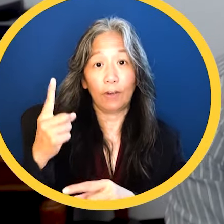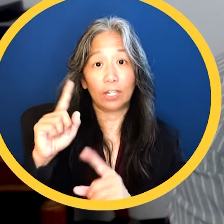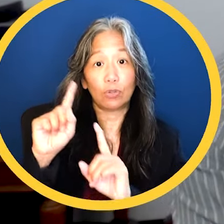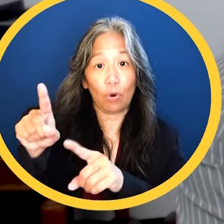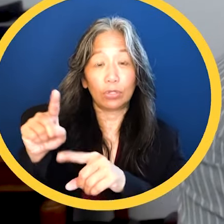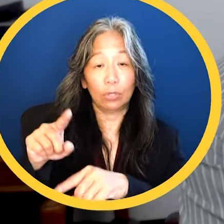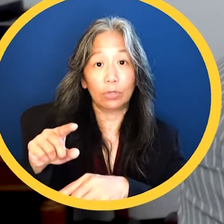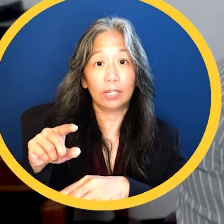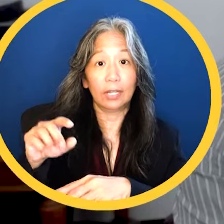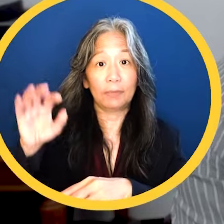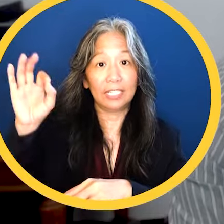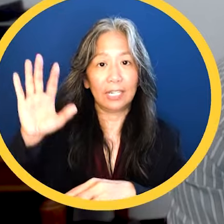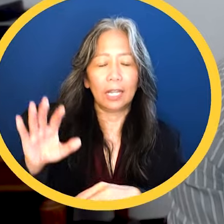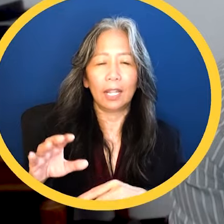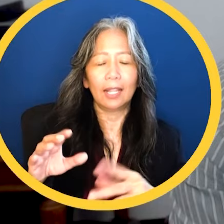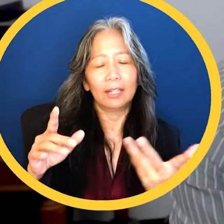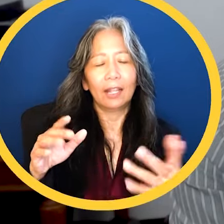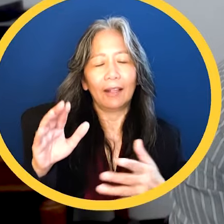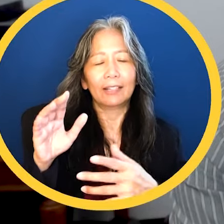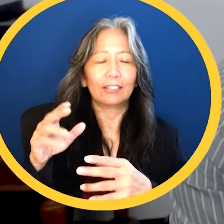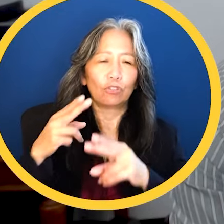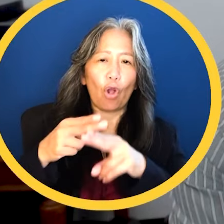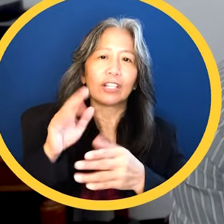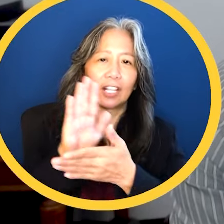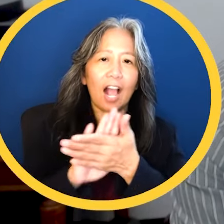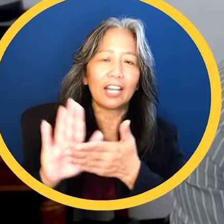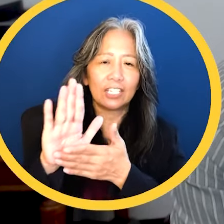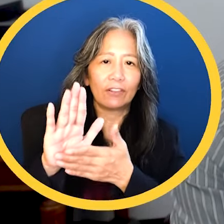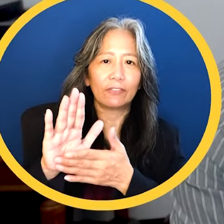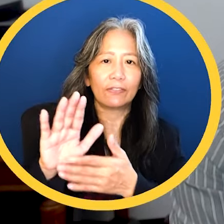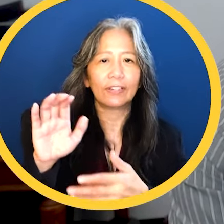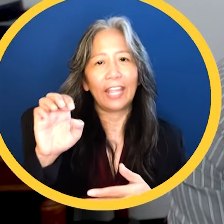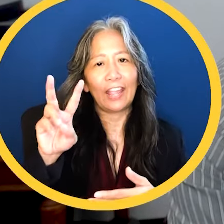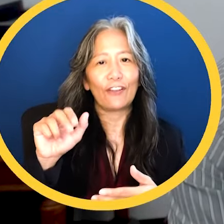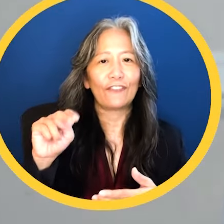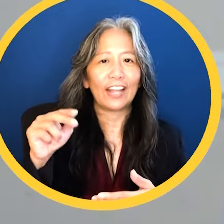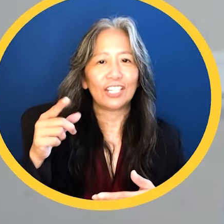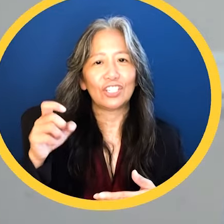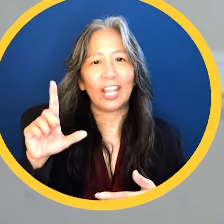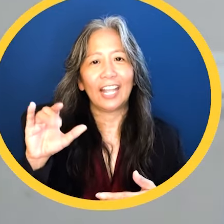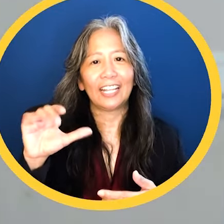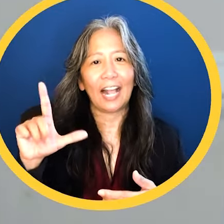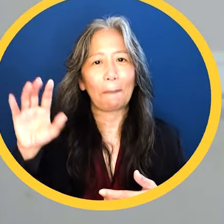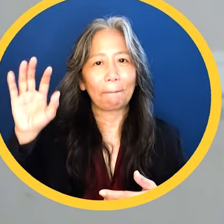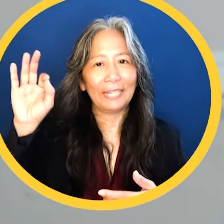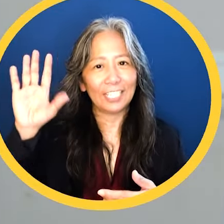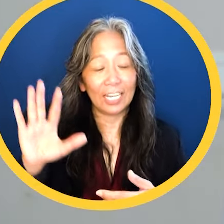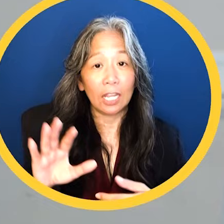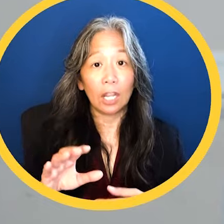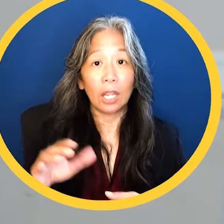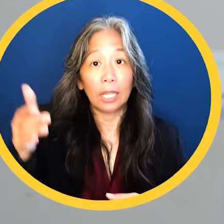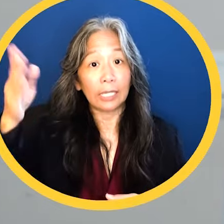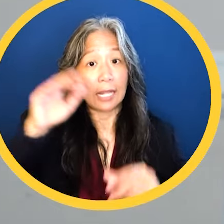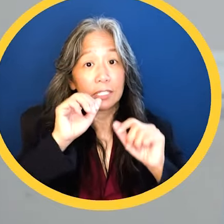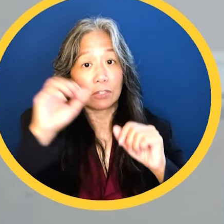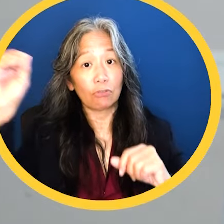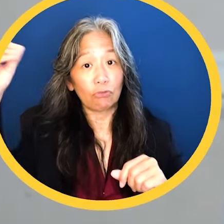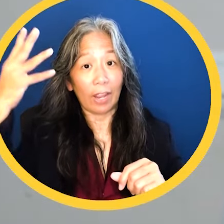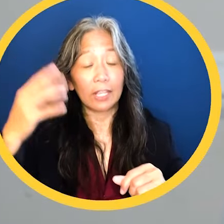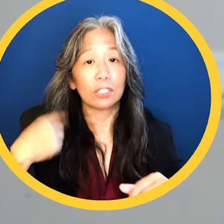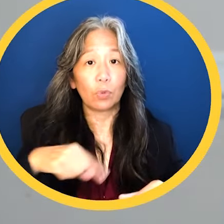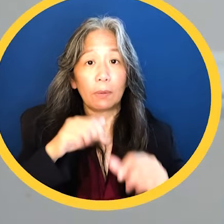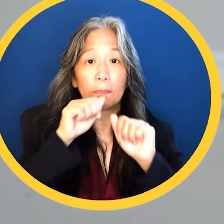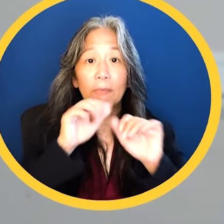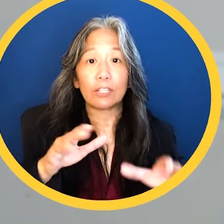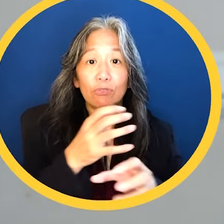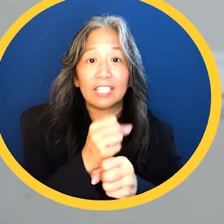It was back then it's called College Evangelical Ministry. Through God's grace, we were blessed to be